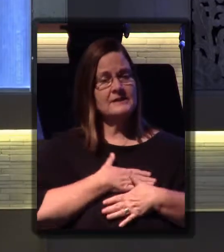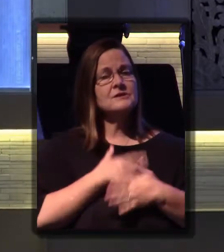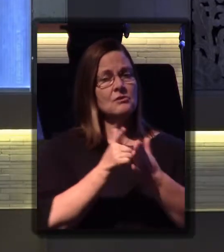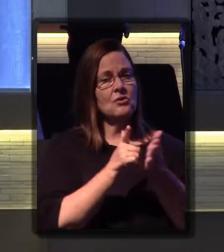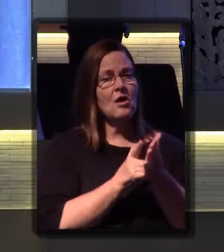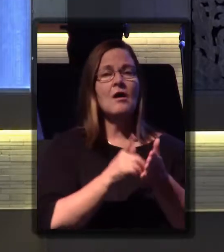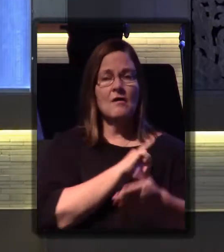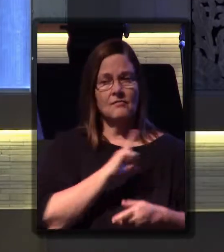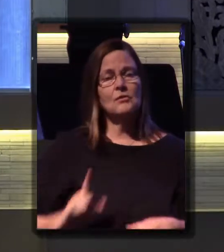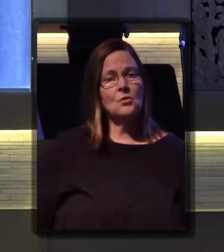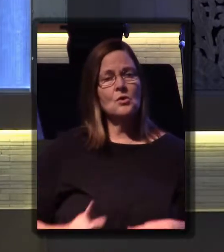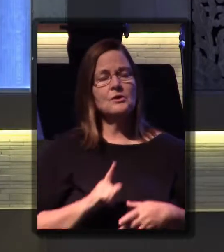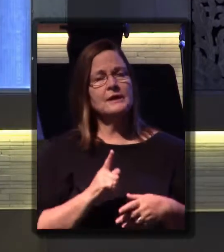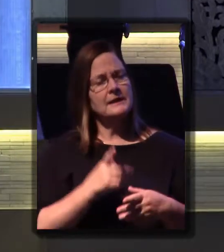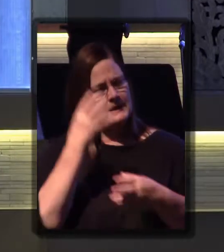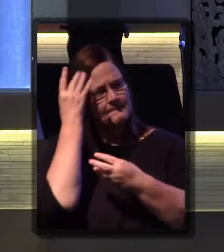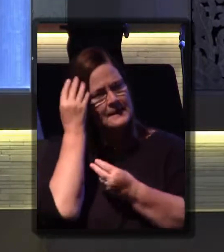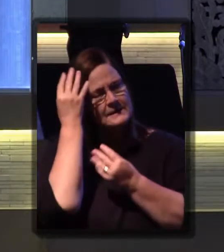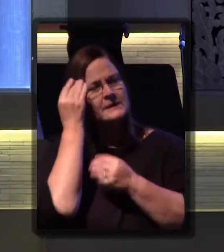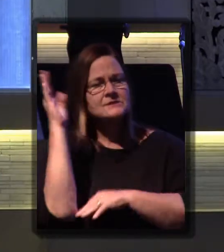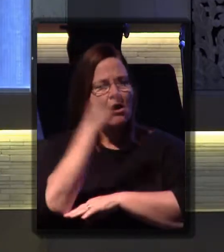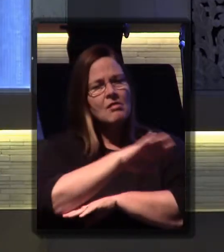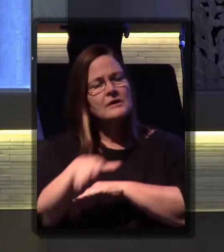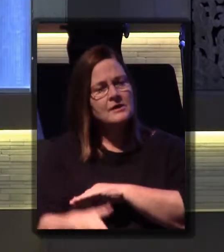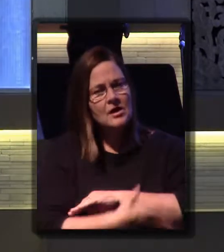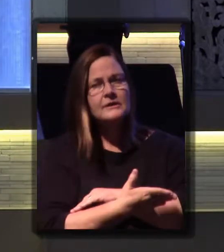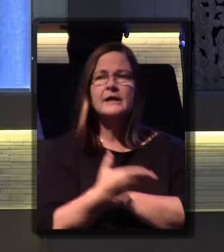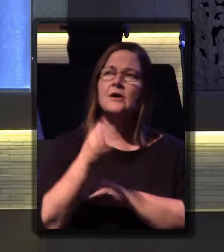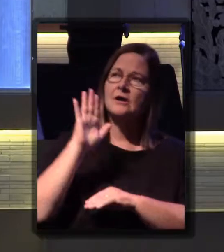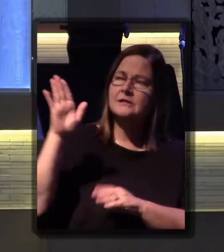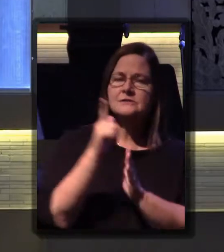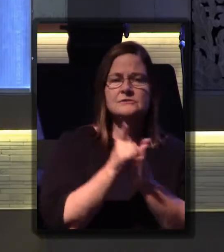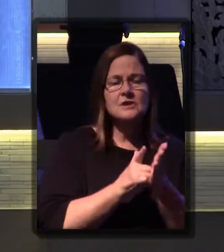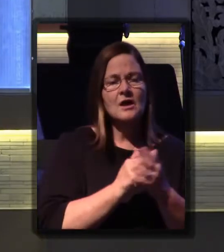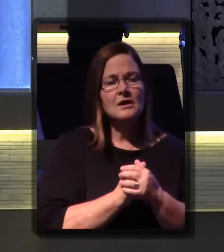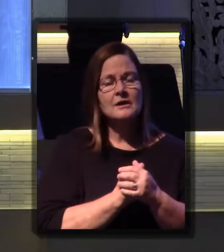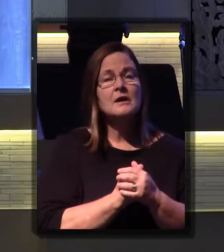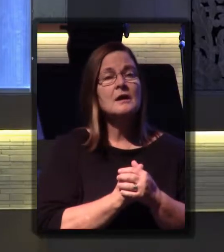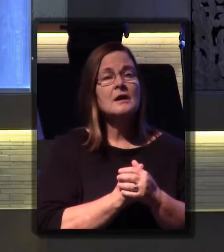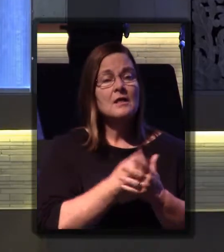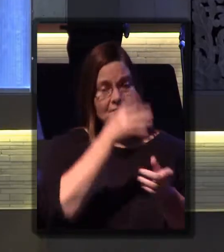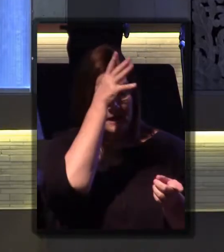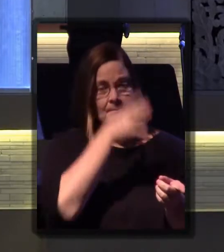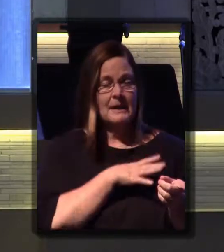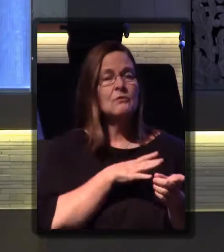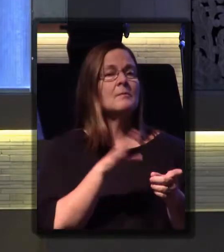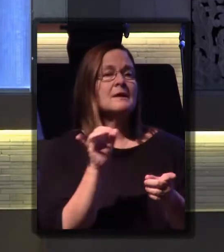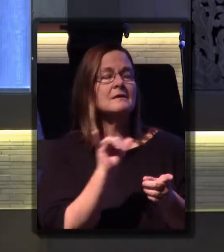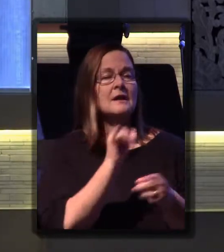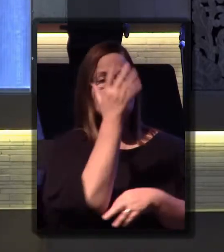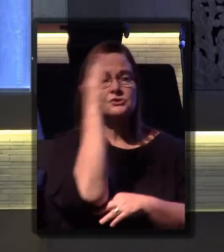of scoffers. But his delight is in the law of the Lord, and in his law he meditates day and